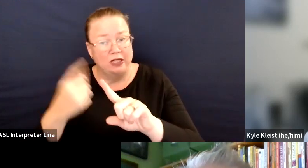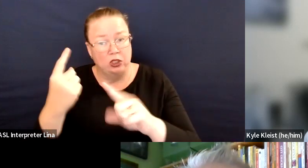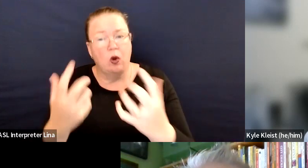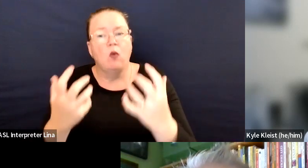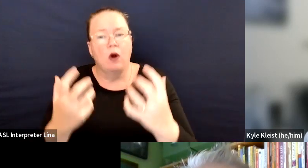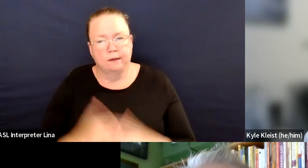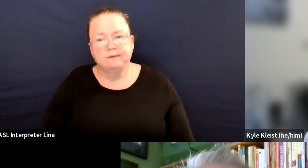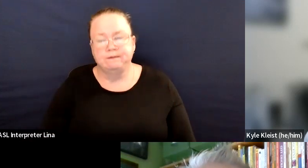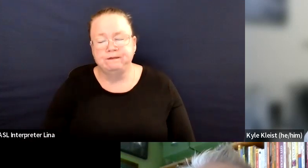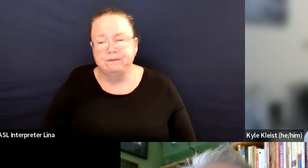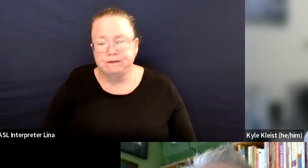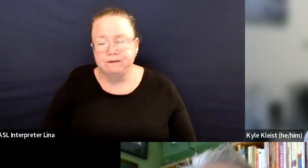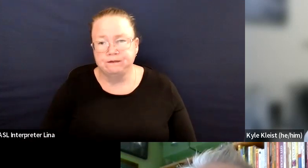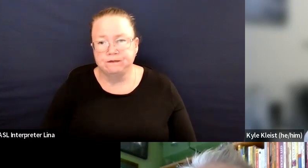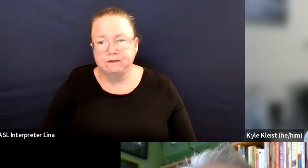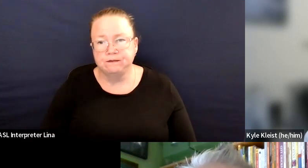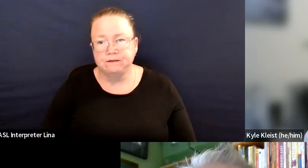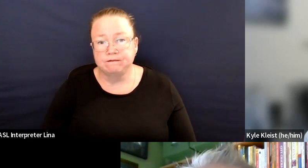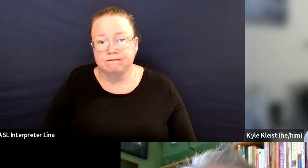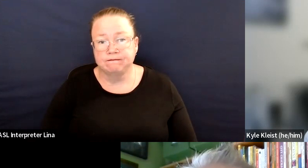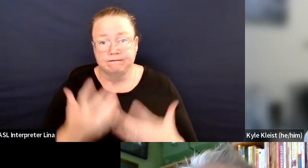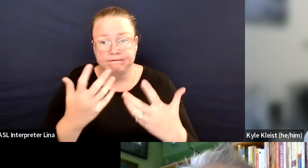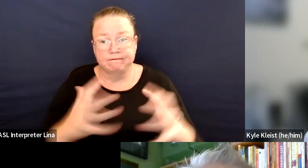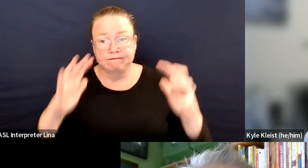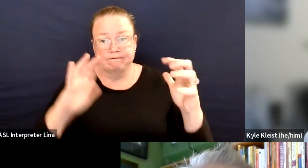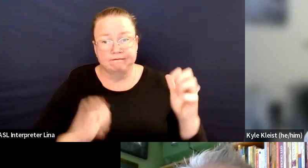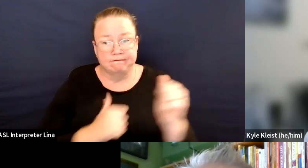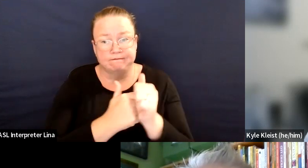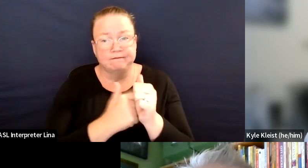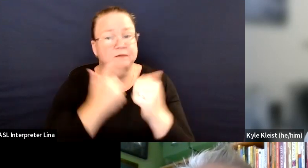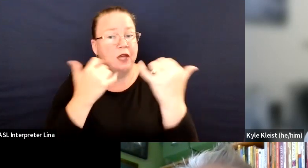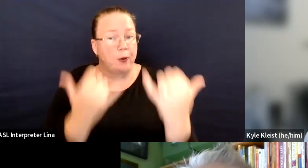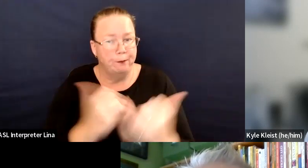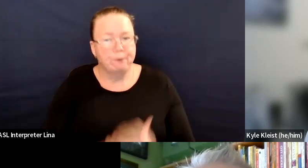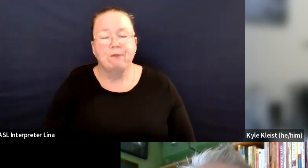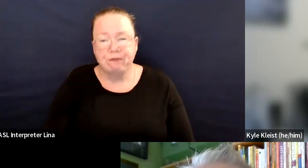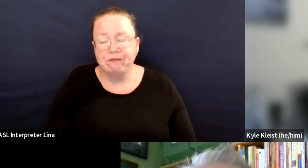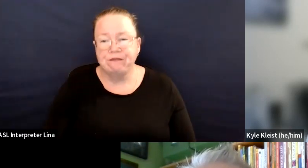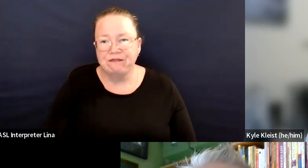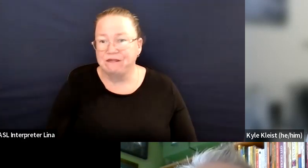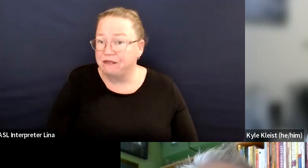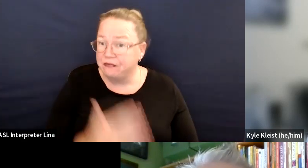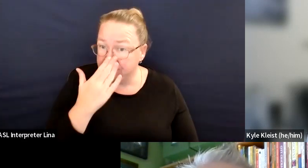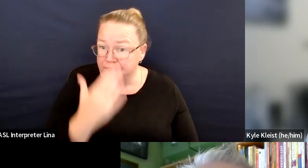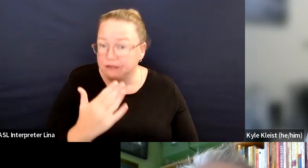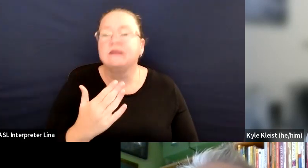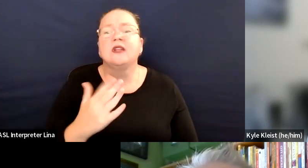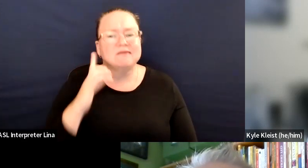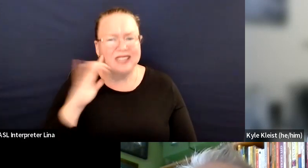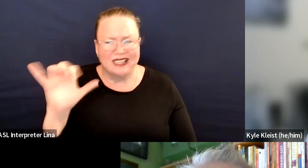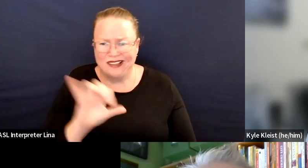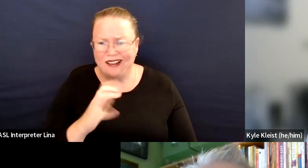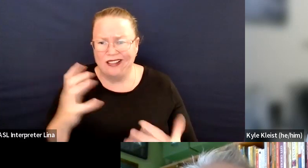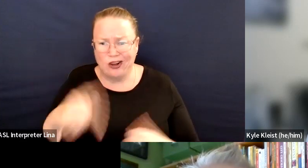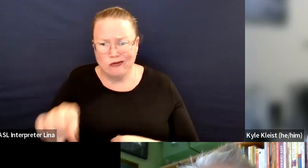interested. And that's the end of the chat for now. Thank you. So it sounds like a lot of people